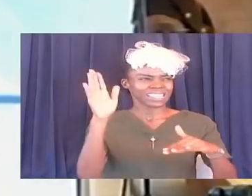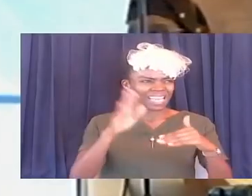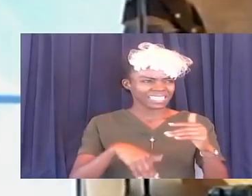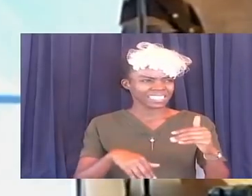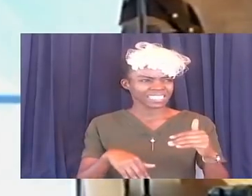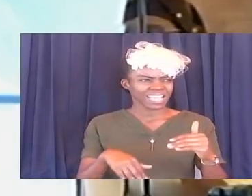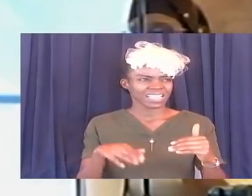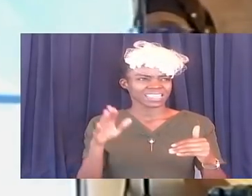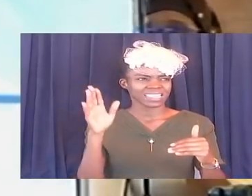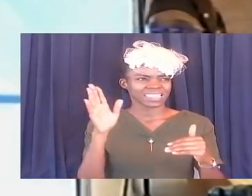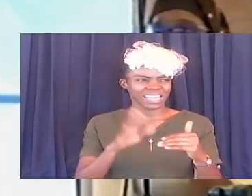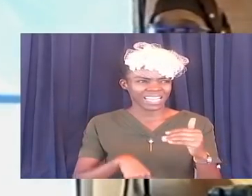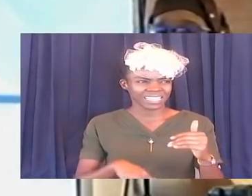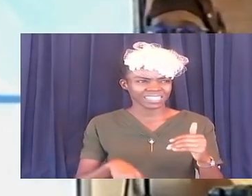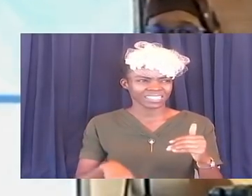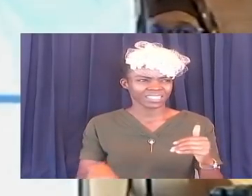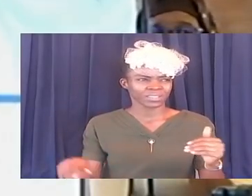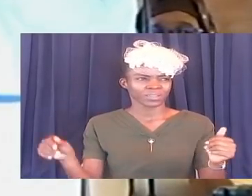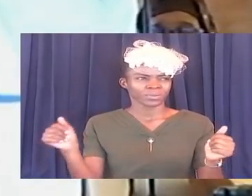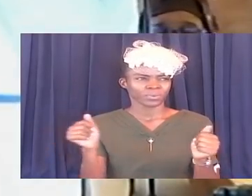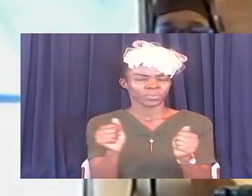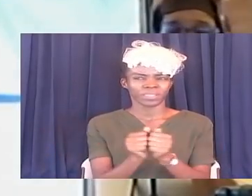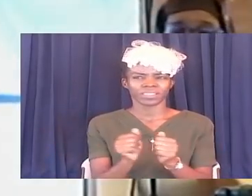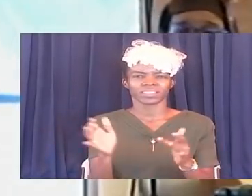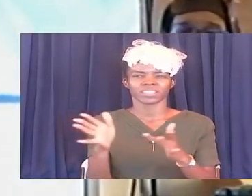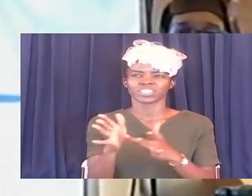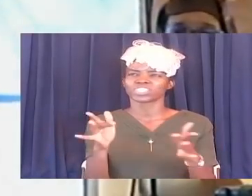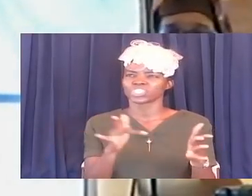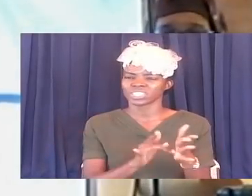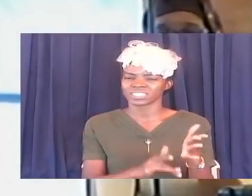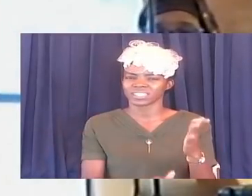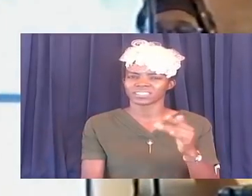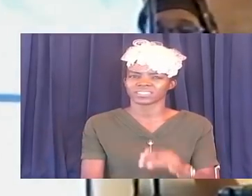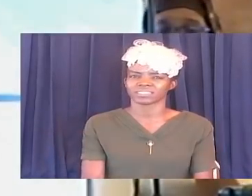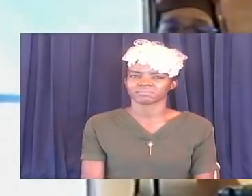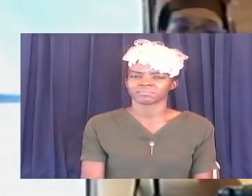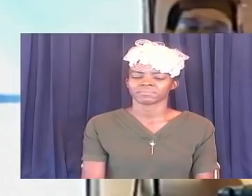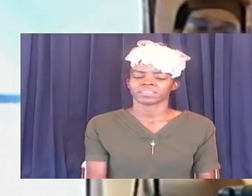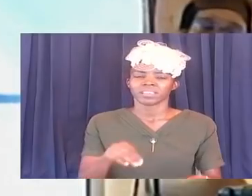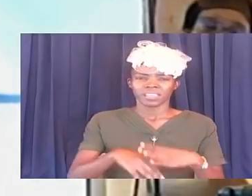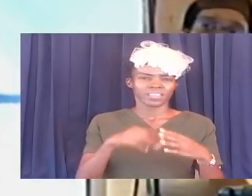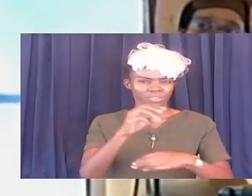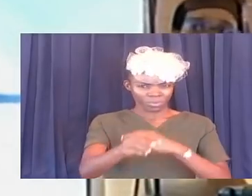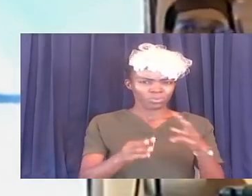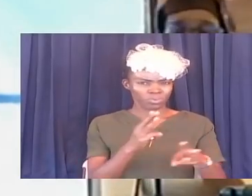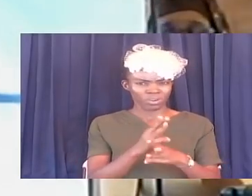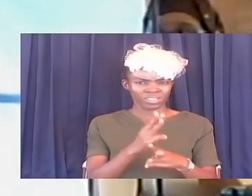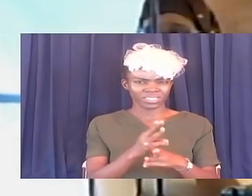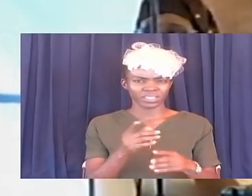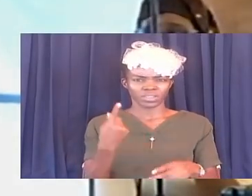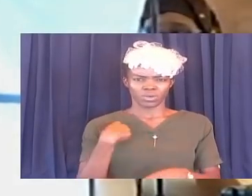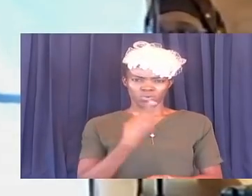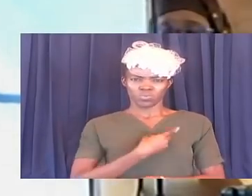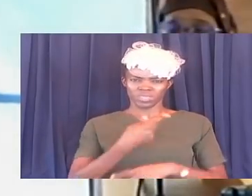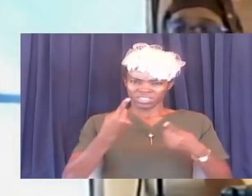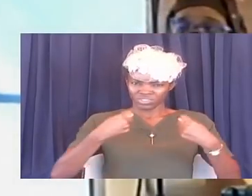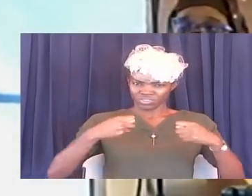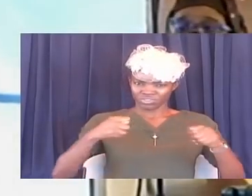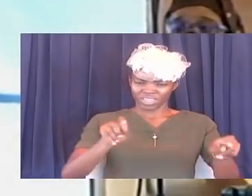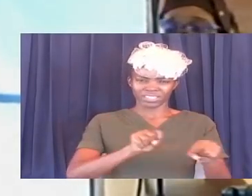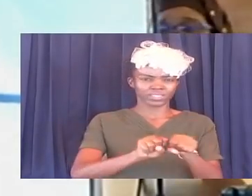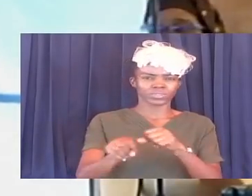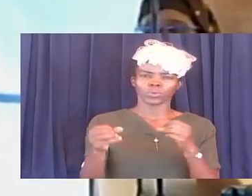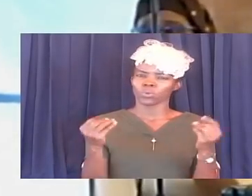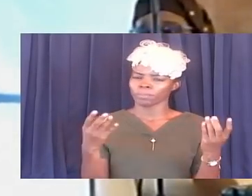you've tried so many things and you still have not been filled.